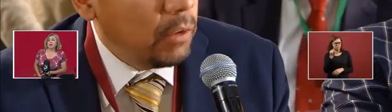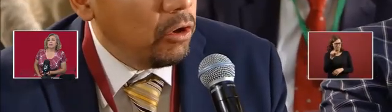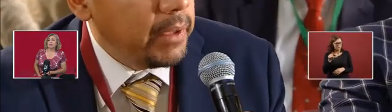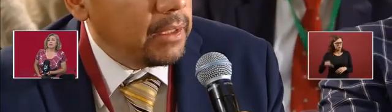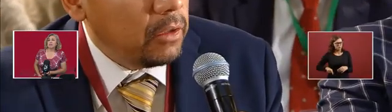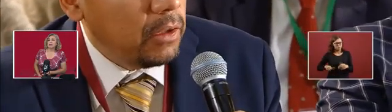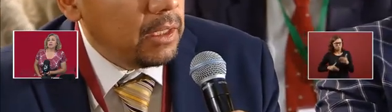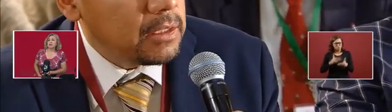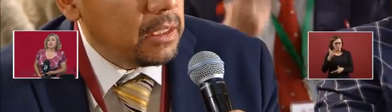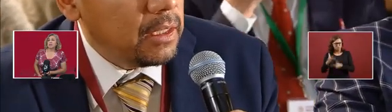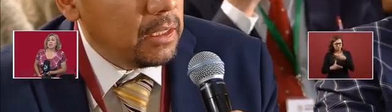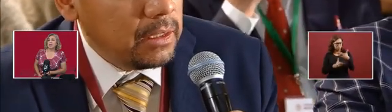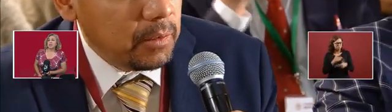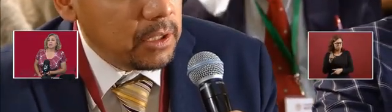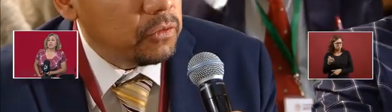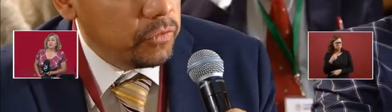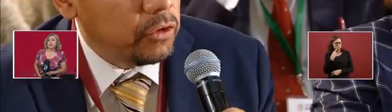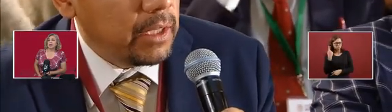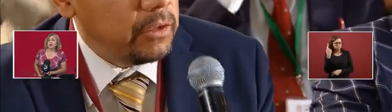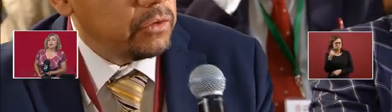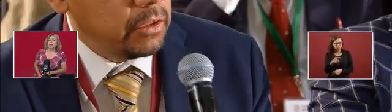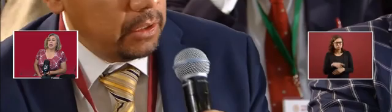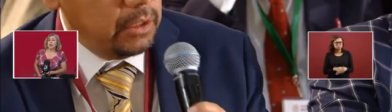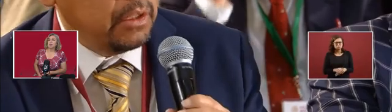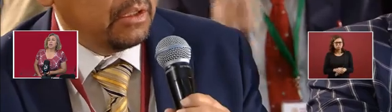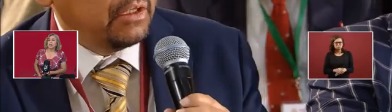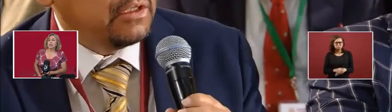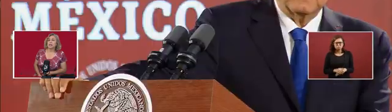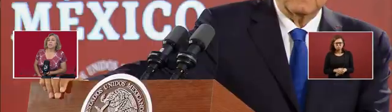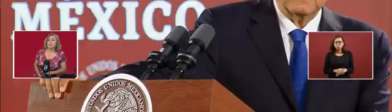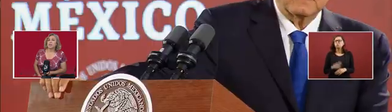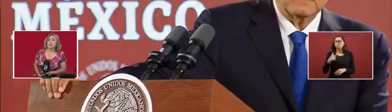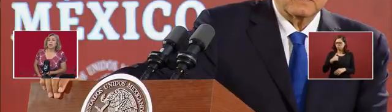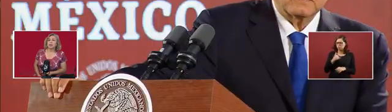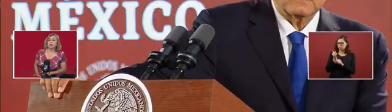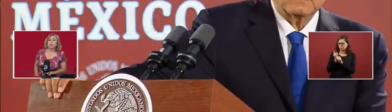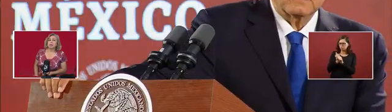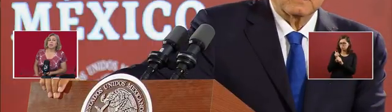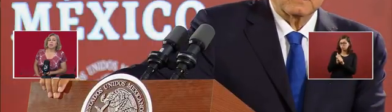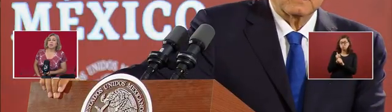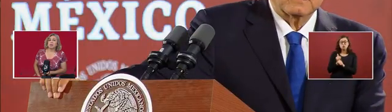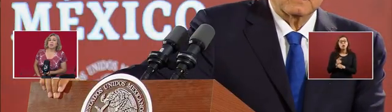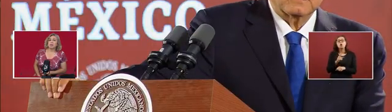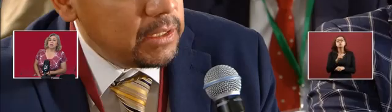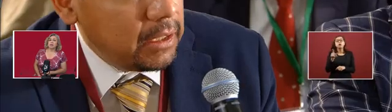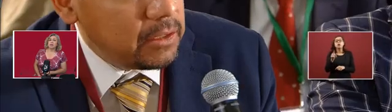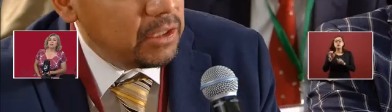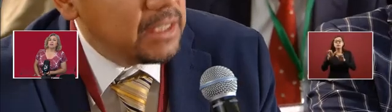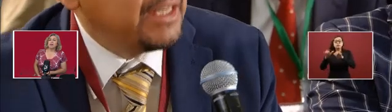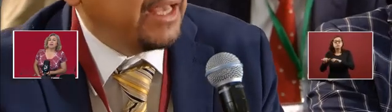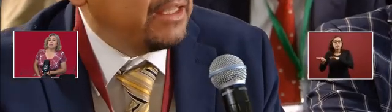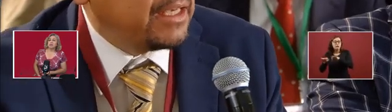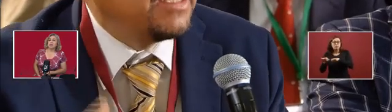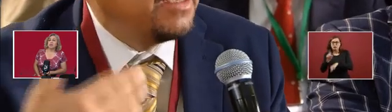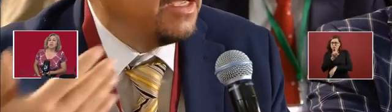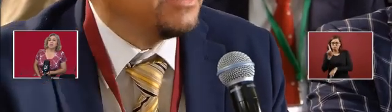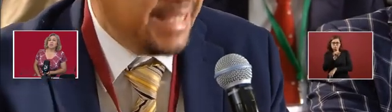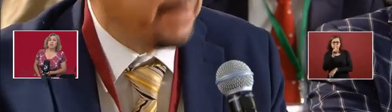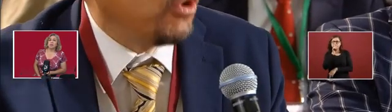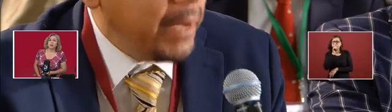that all of them be present and visit the communities, the